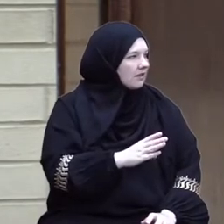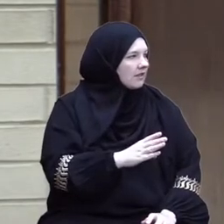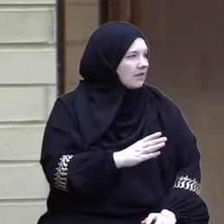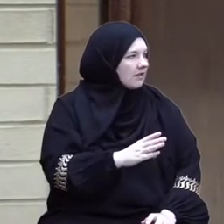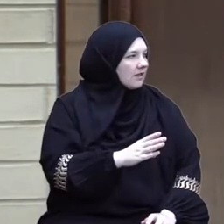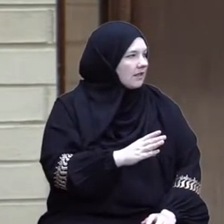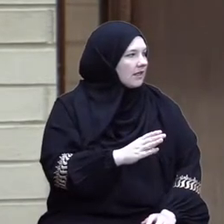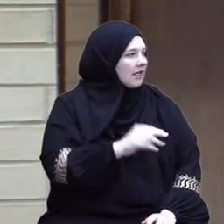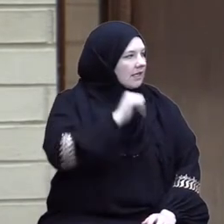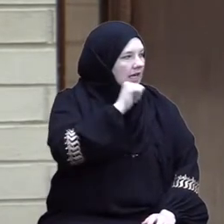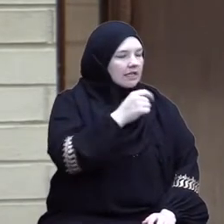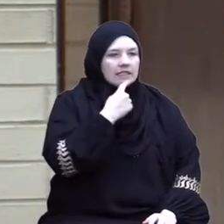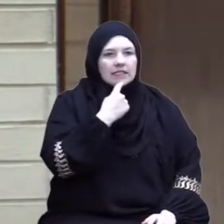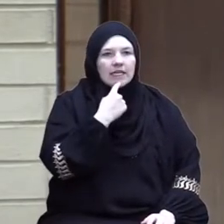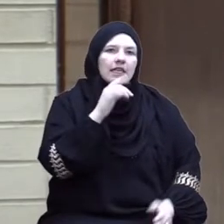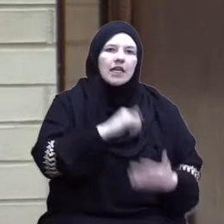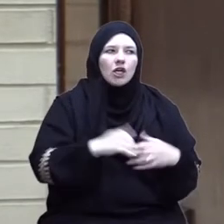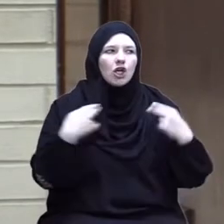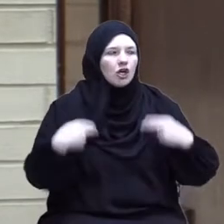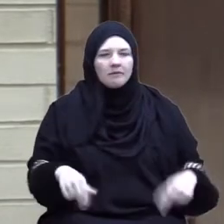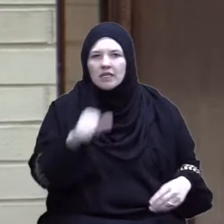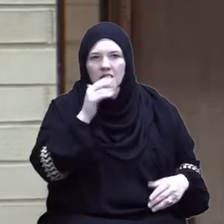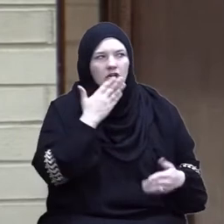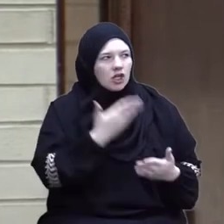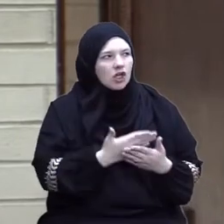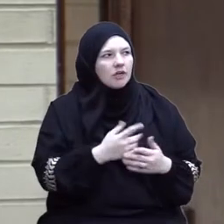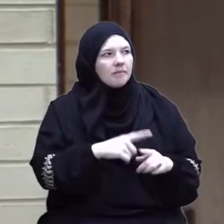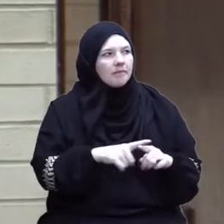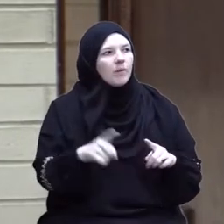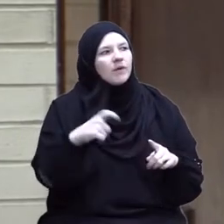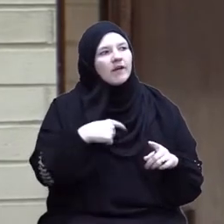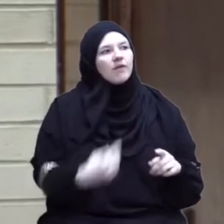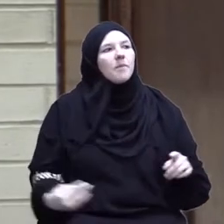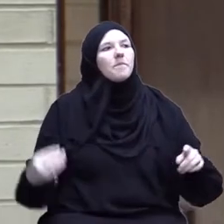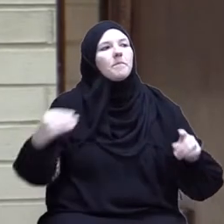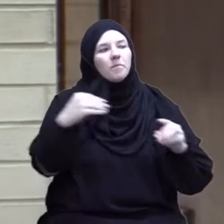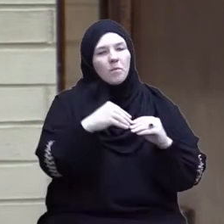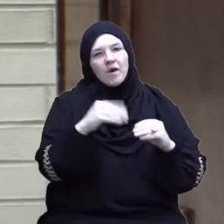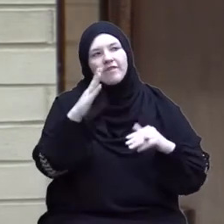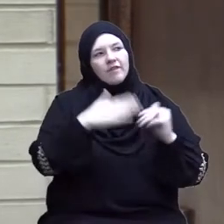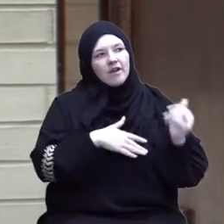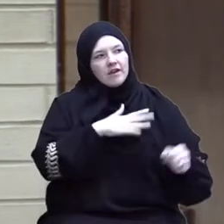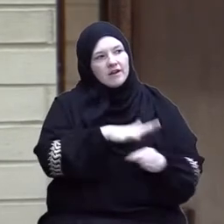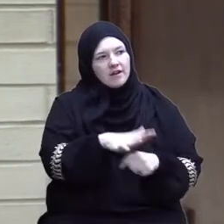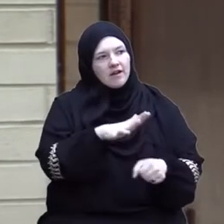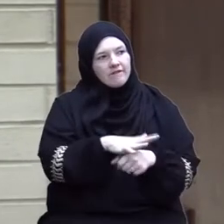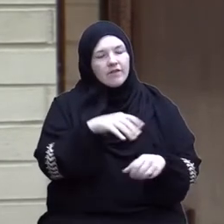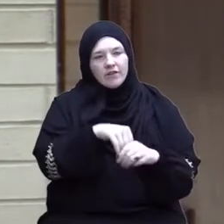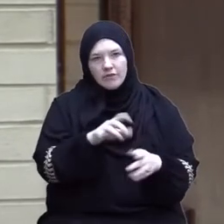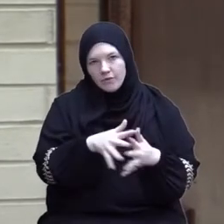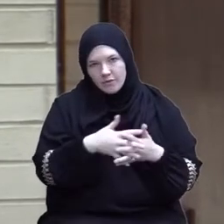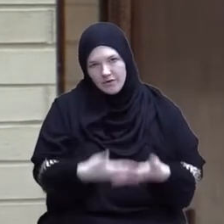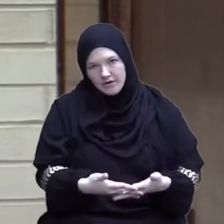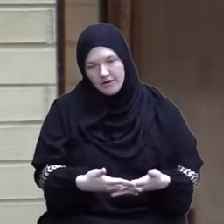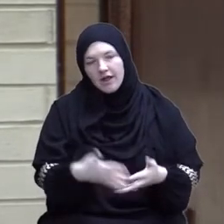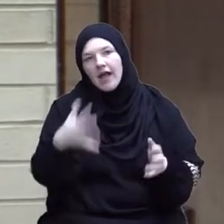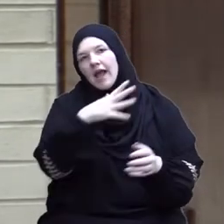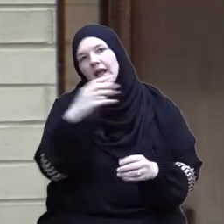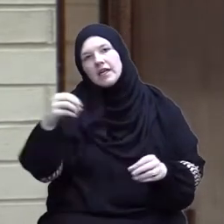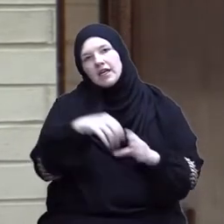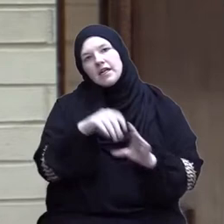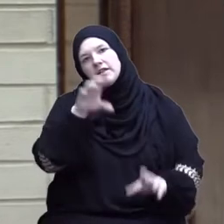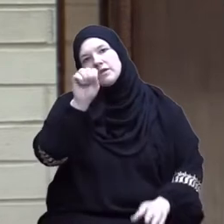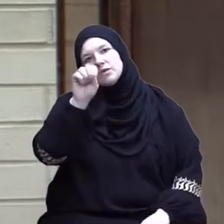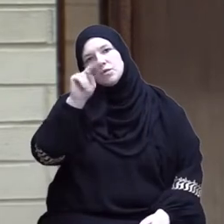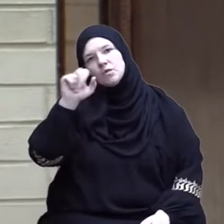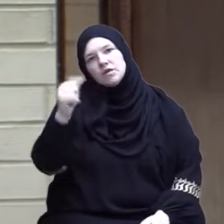good with anybody's hand, but we have more than enough in the Quran and in the Sunnah